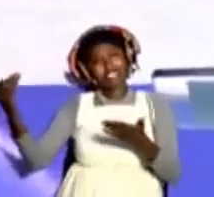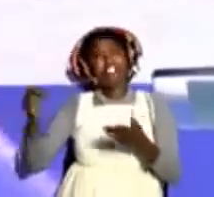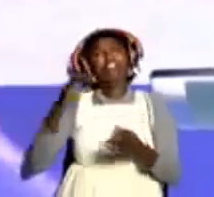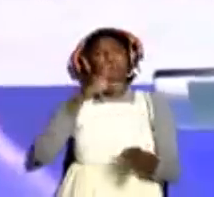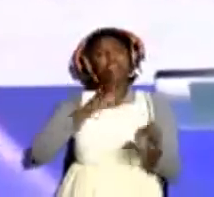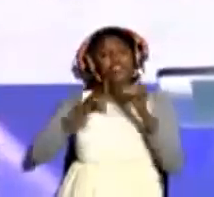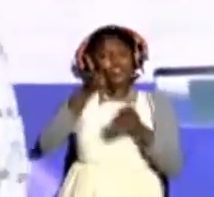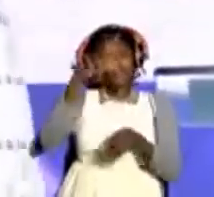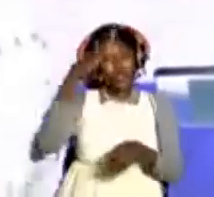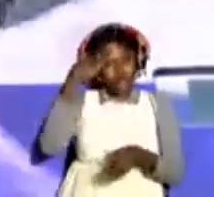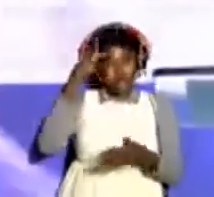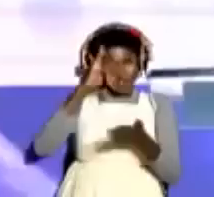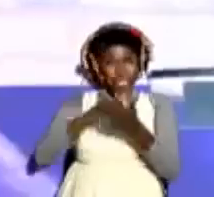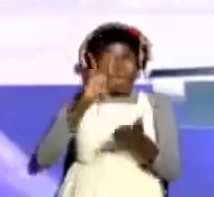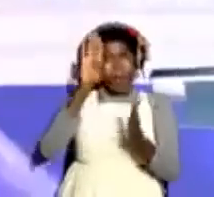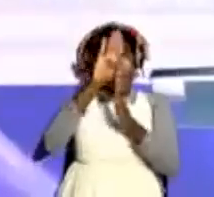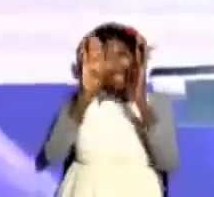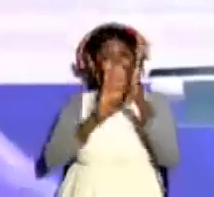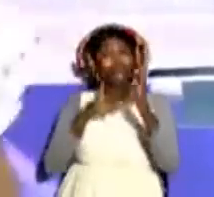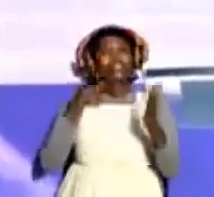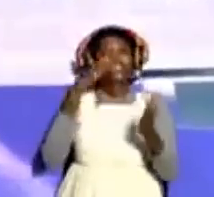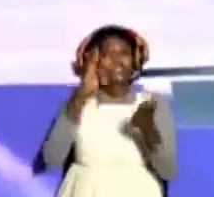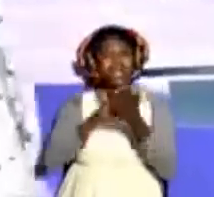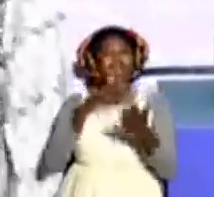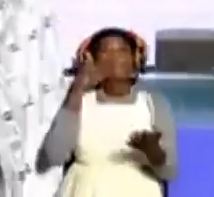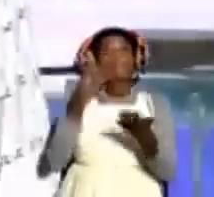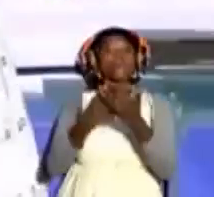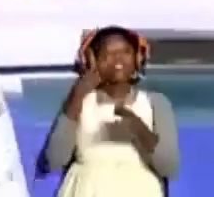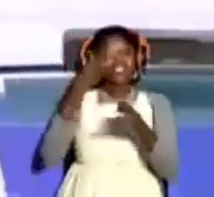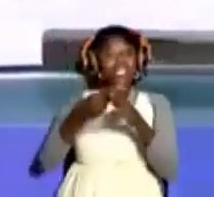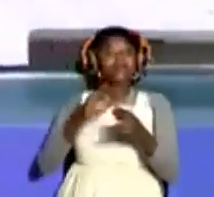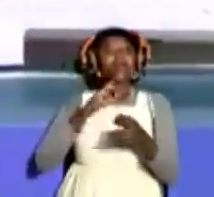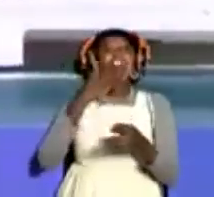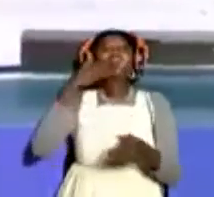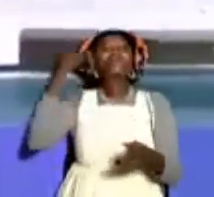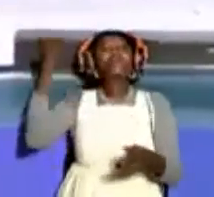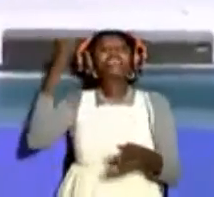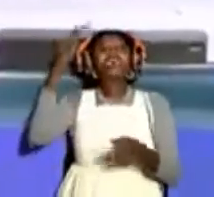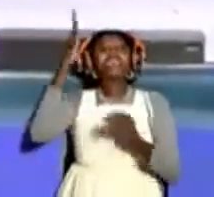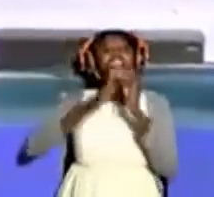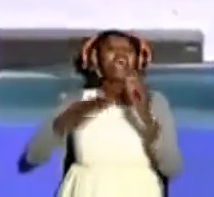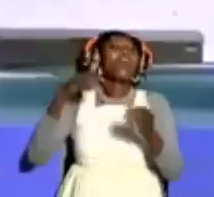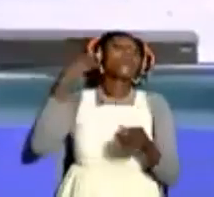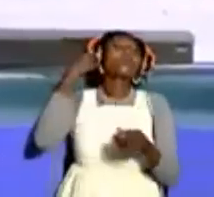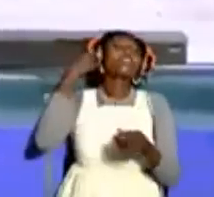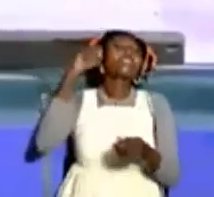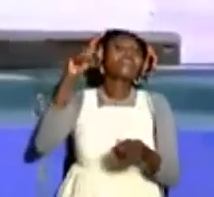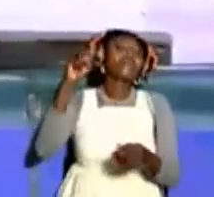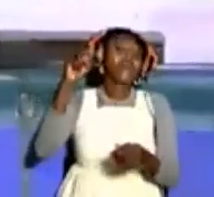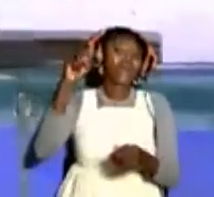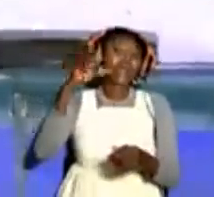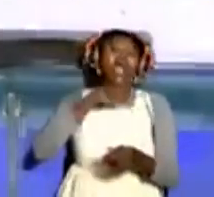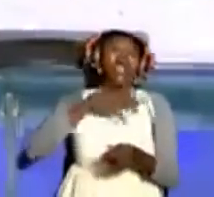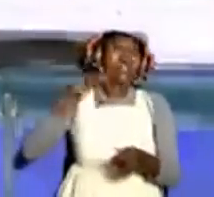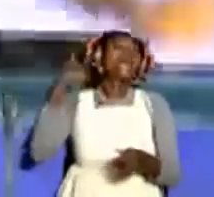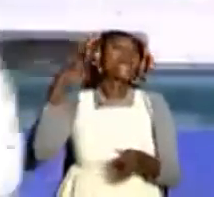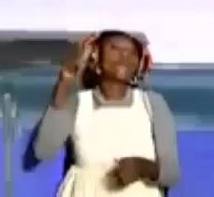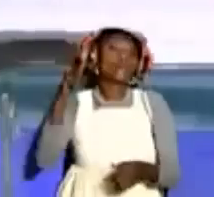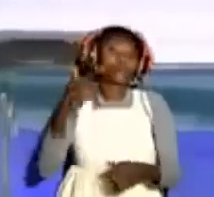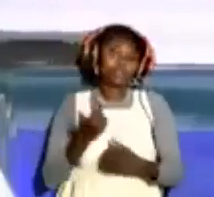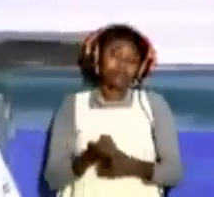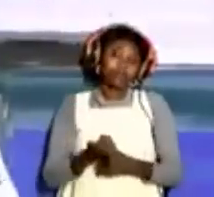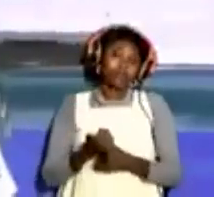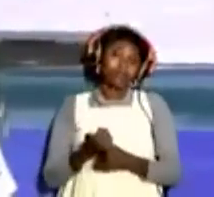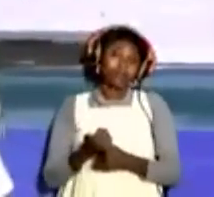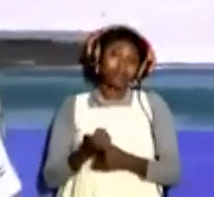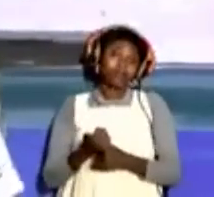Do you not know the Bible says a good name is better than what? Than silver and